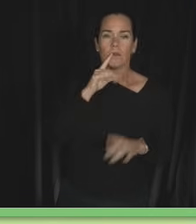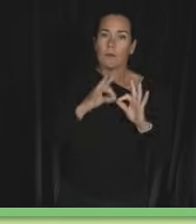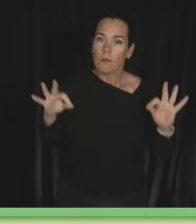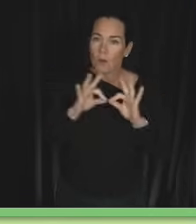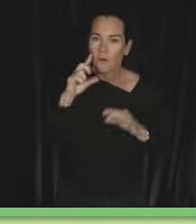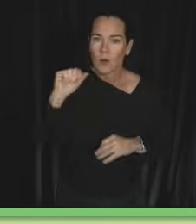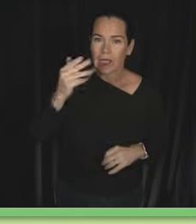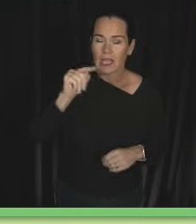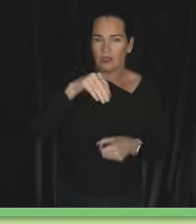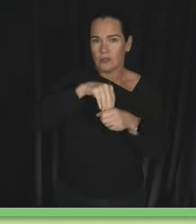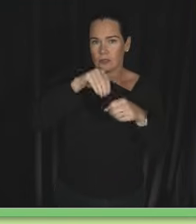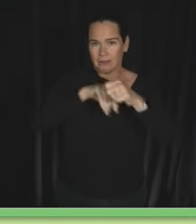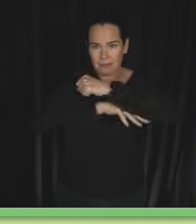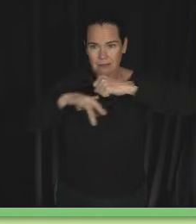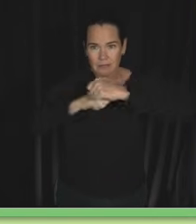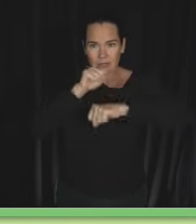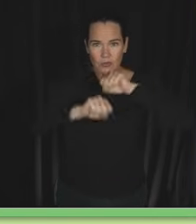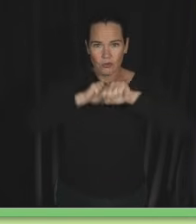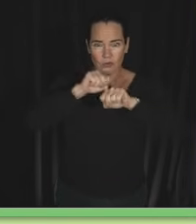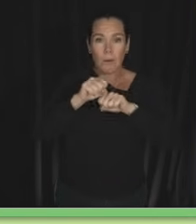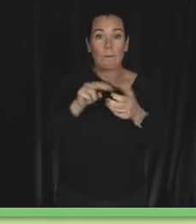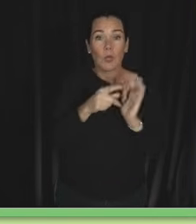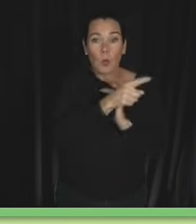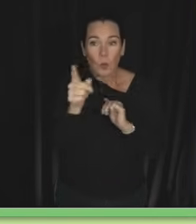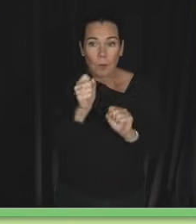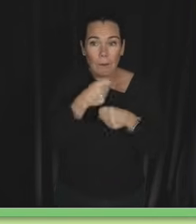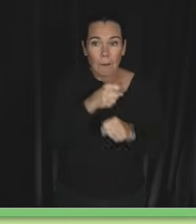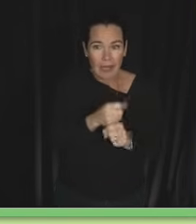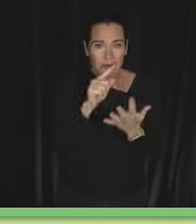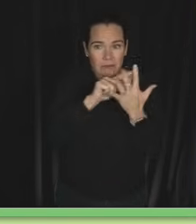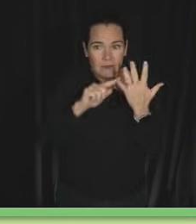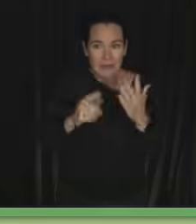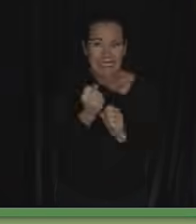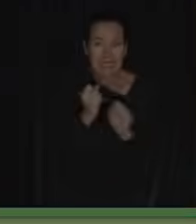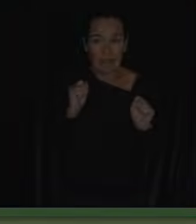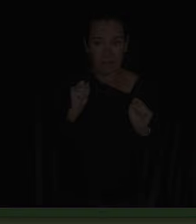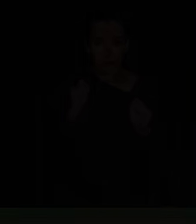infrastructure and allows you to make things safely, and we think this will really improve adoption